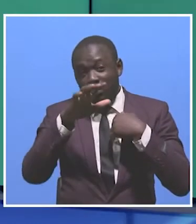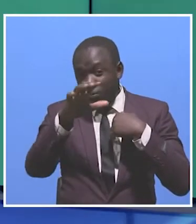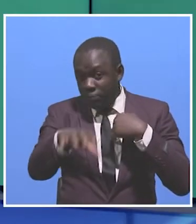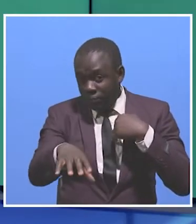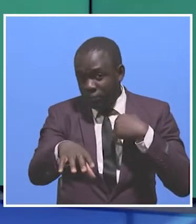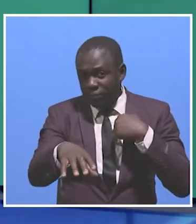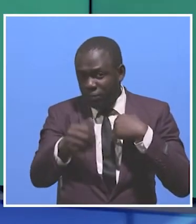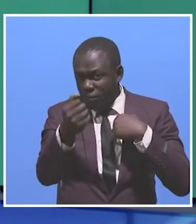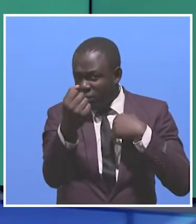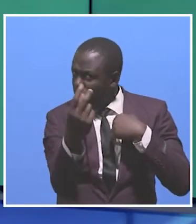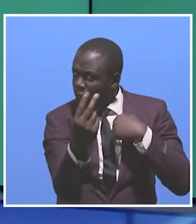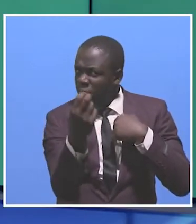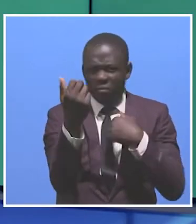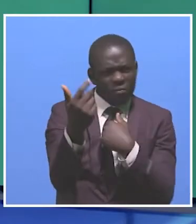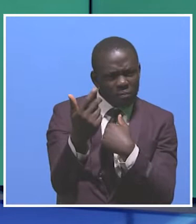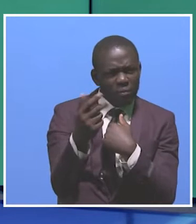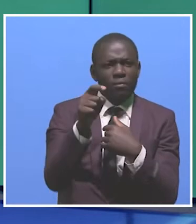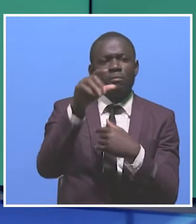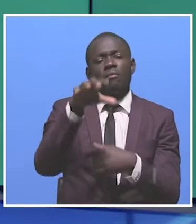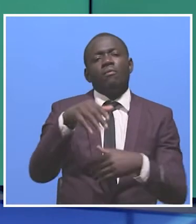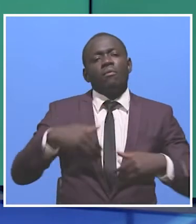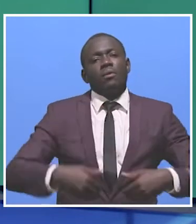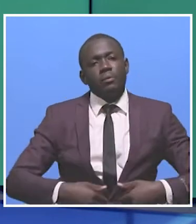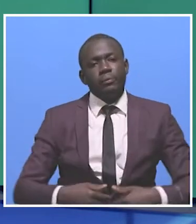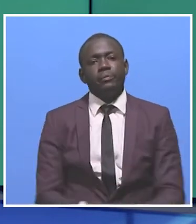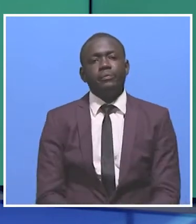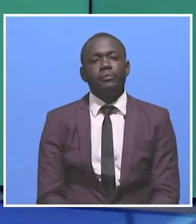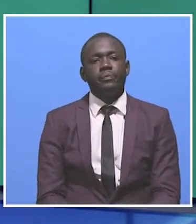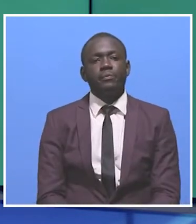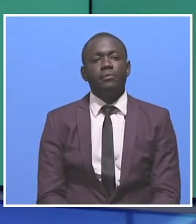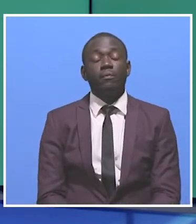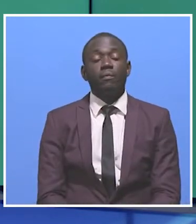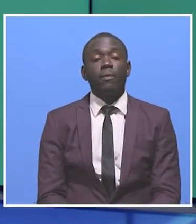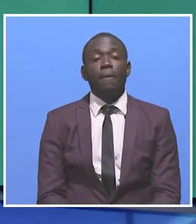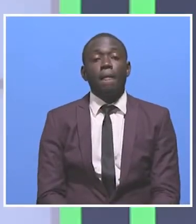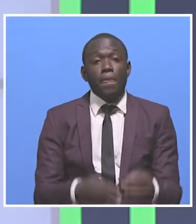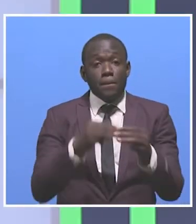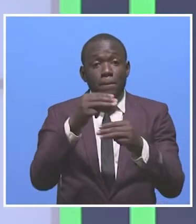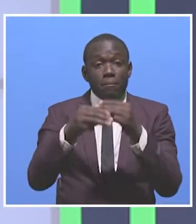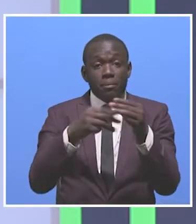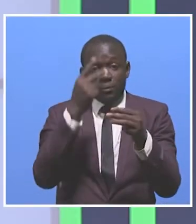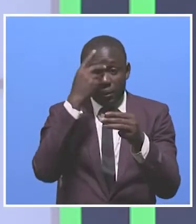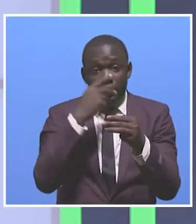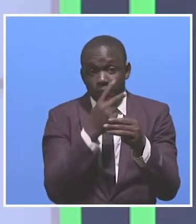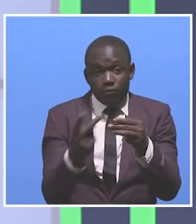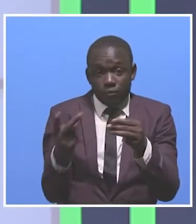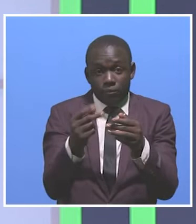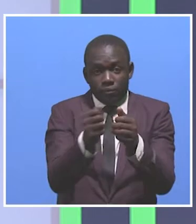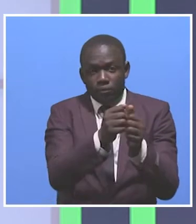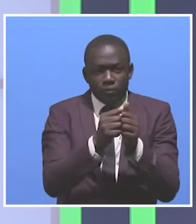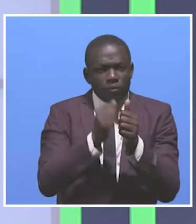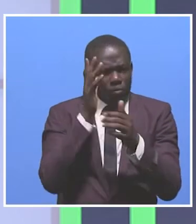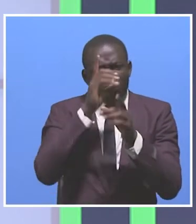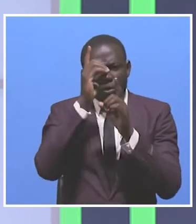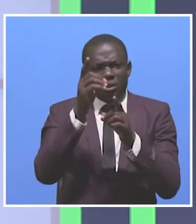young, 12 years, 13. So the parents together will decide whether we can give it a chance, but